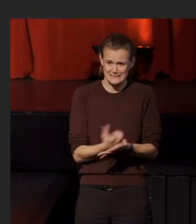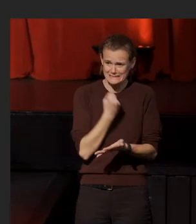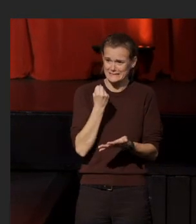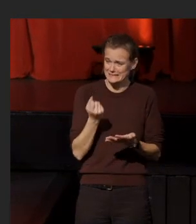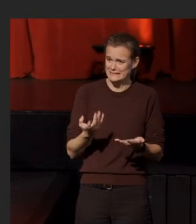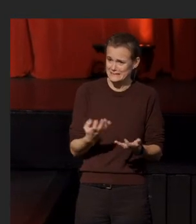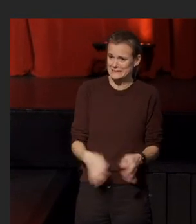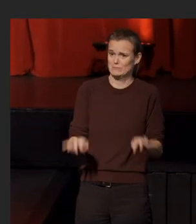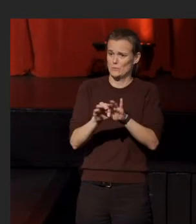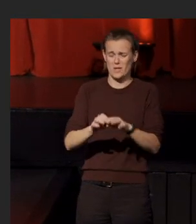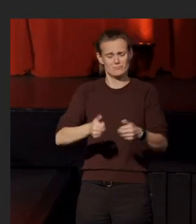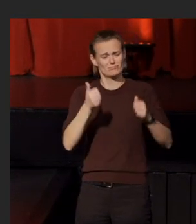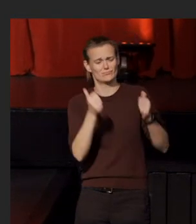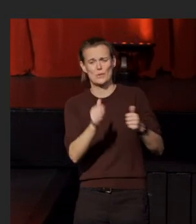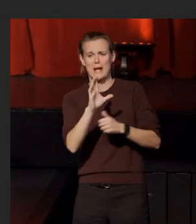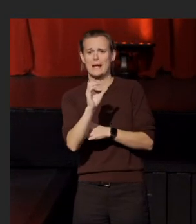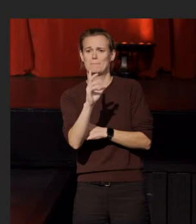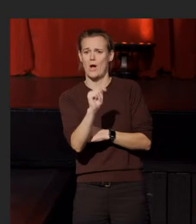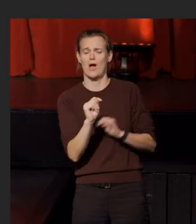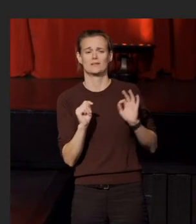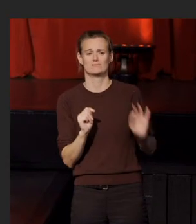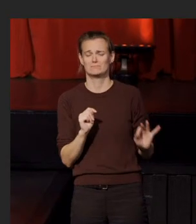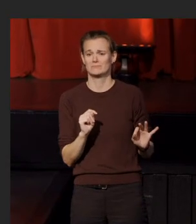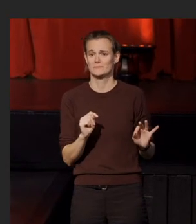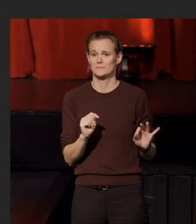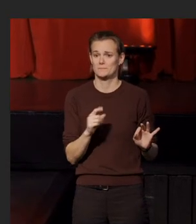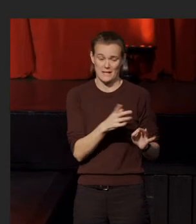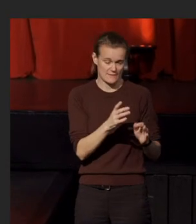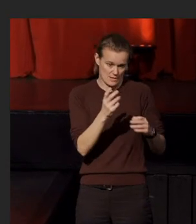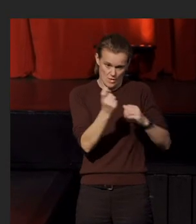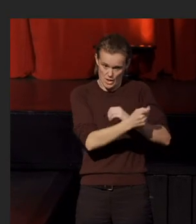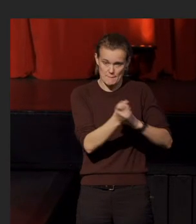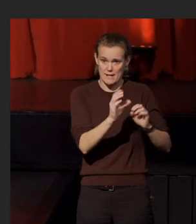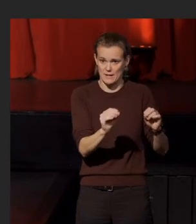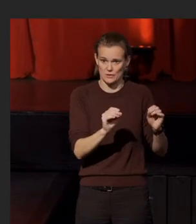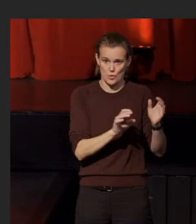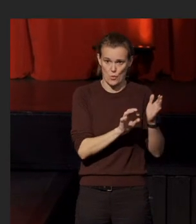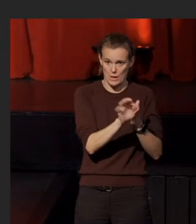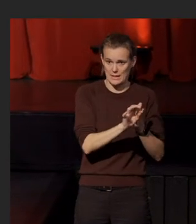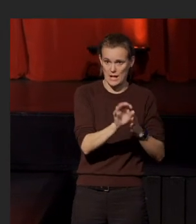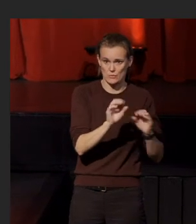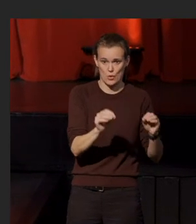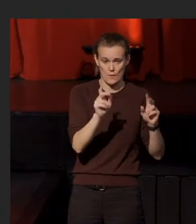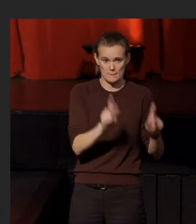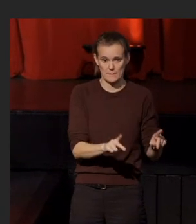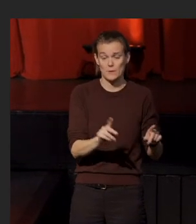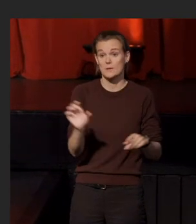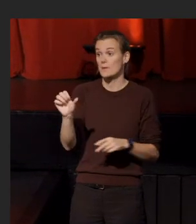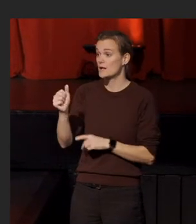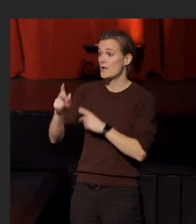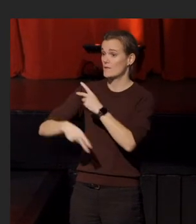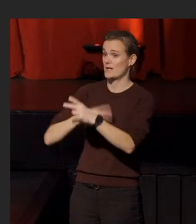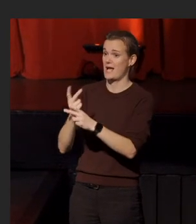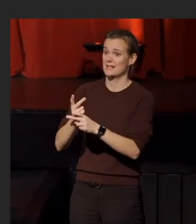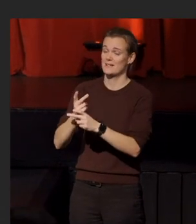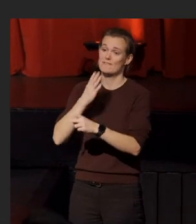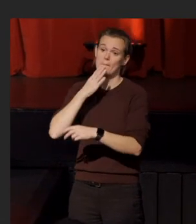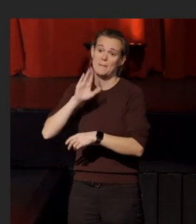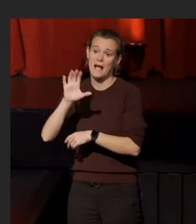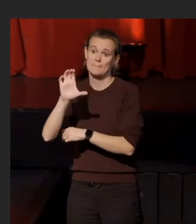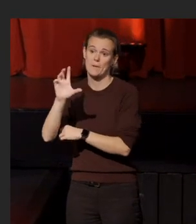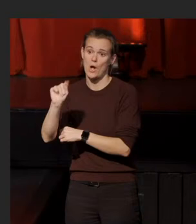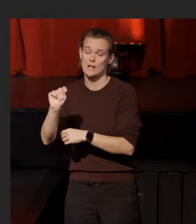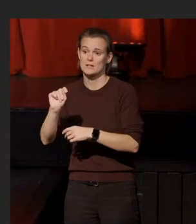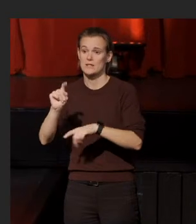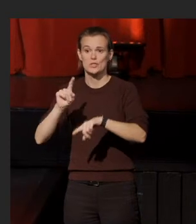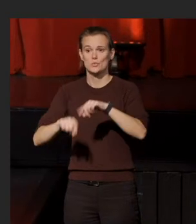great bots. Then there are bots that are designed very specifically to confuse people, to make it impossible to use a hashtag on